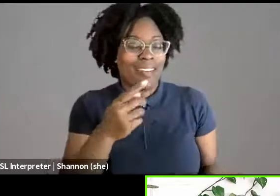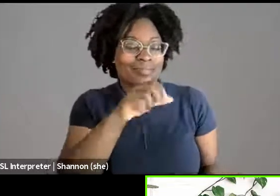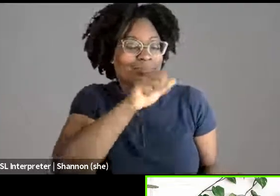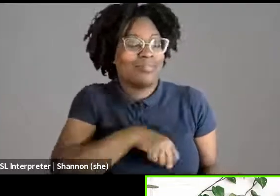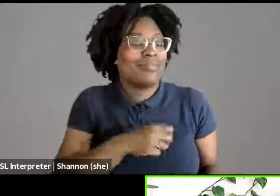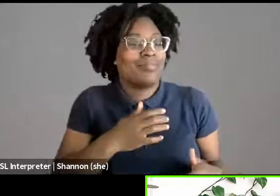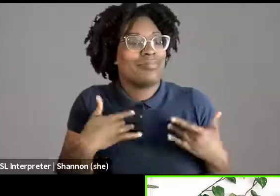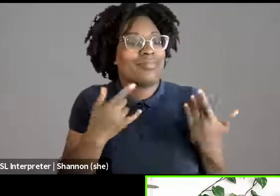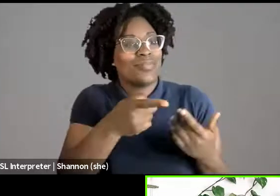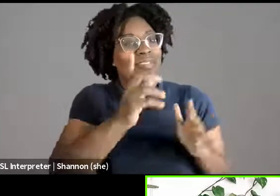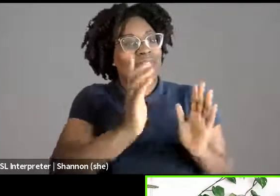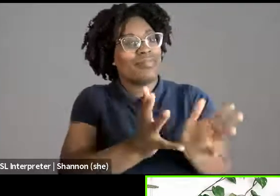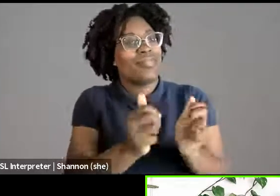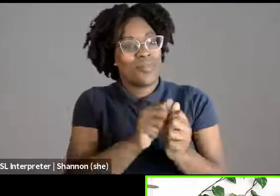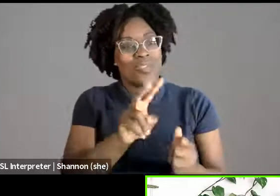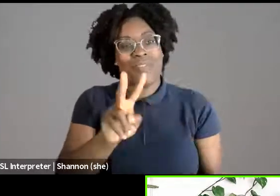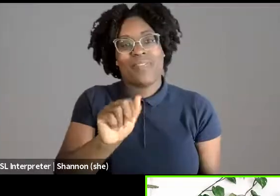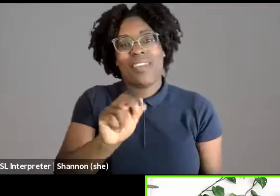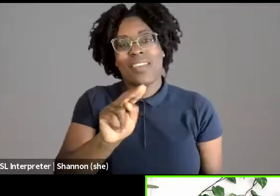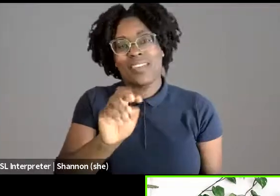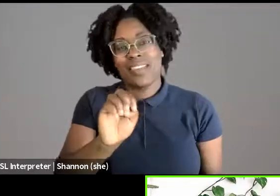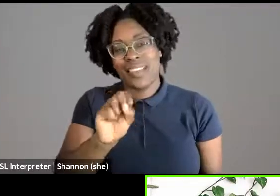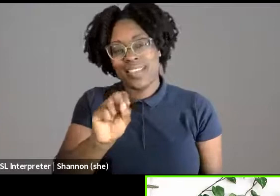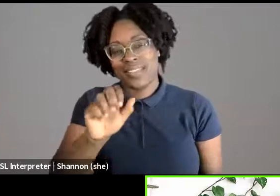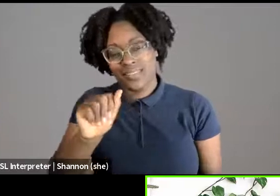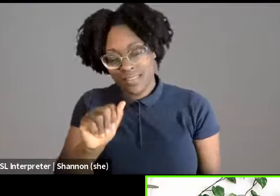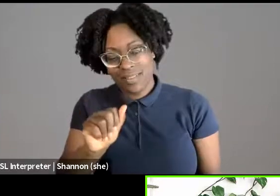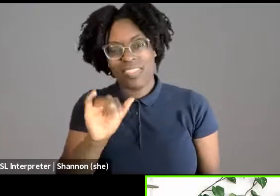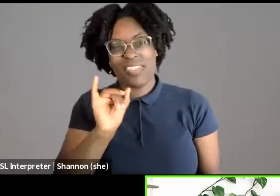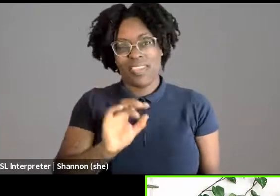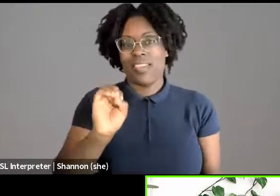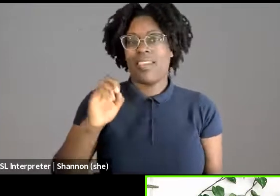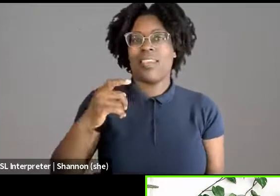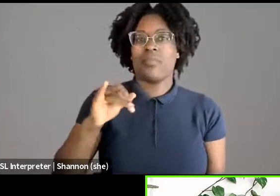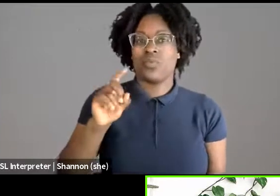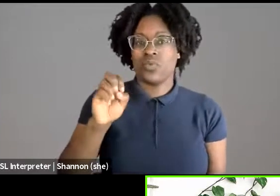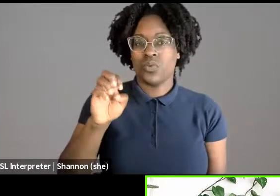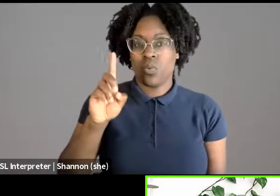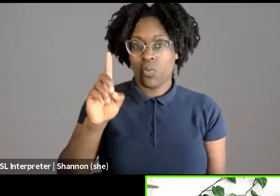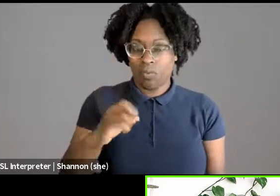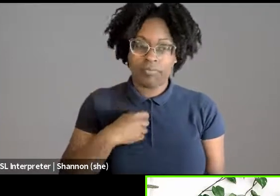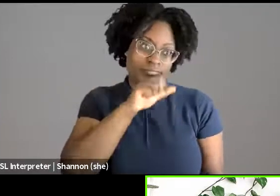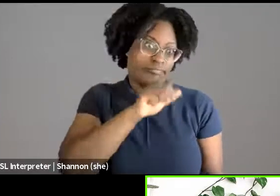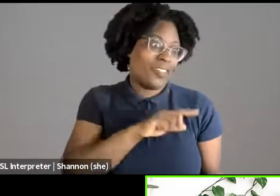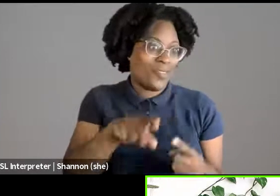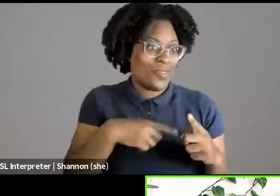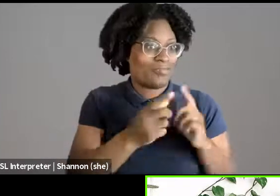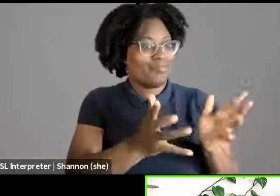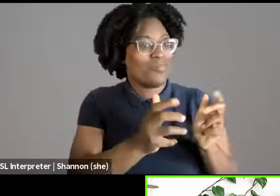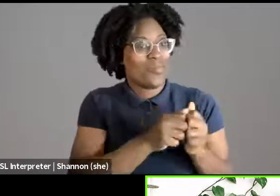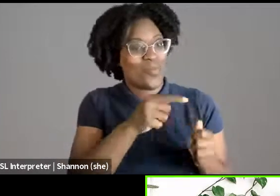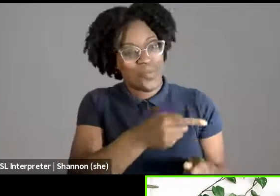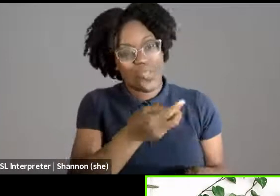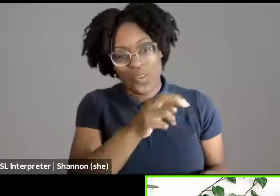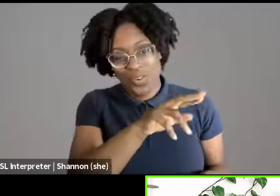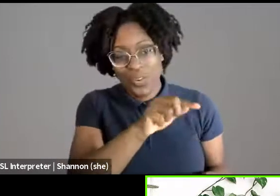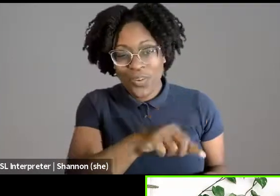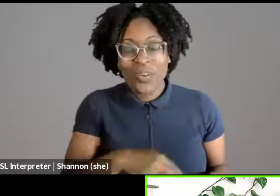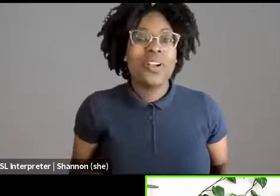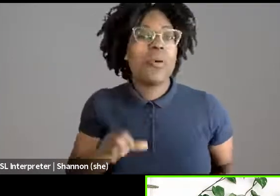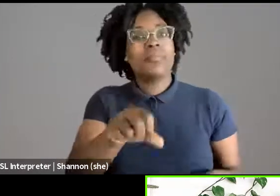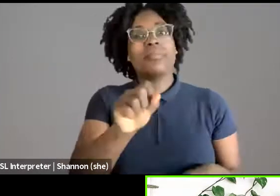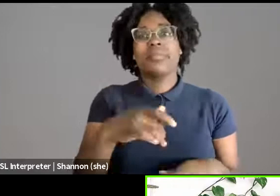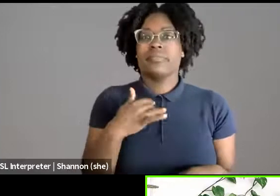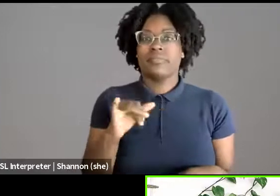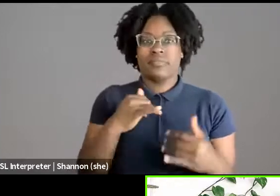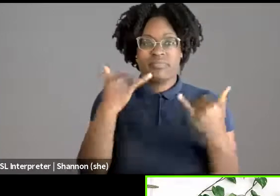see what that episode was like. But I definitely feel like allyship in the times of COVID is so important. We have